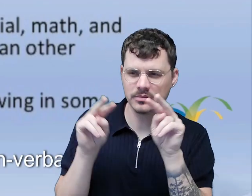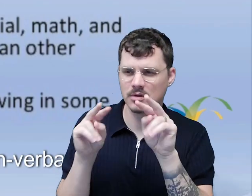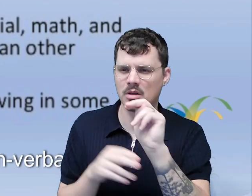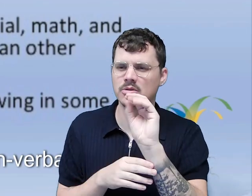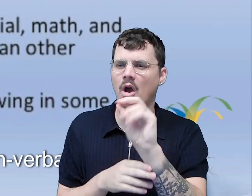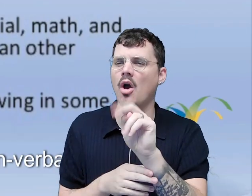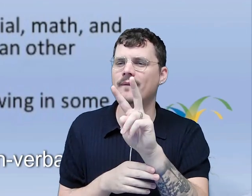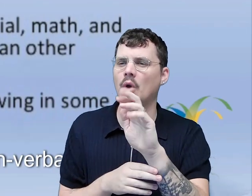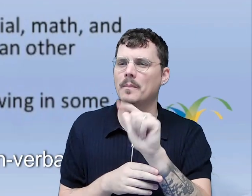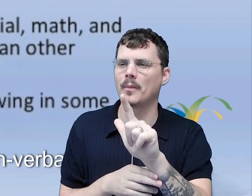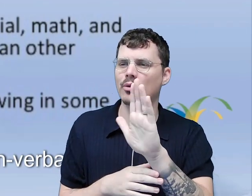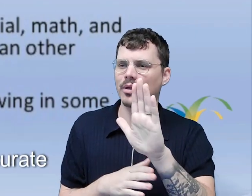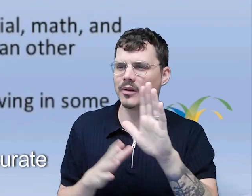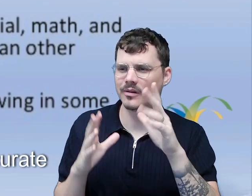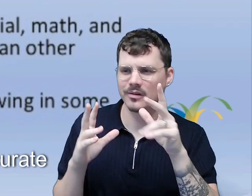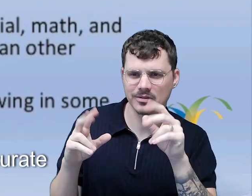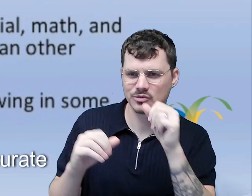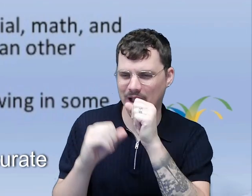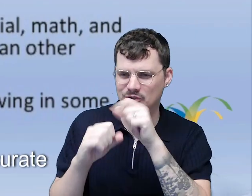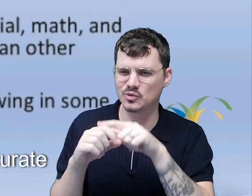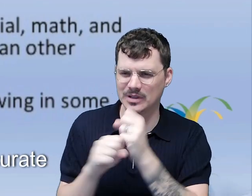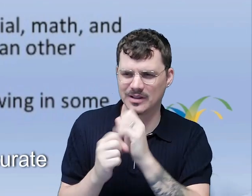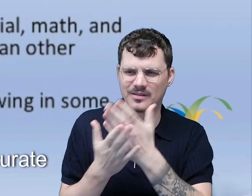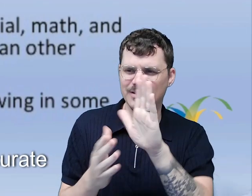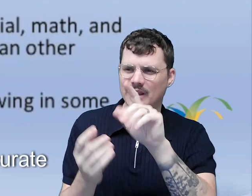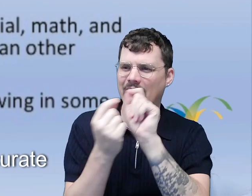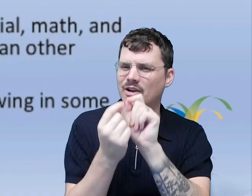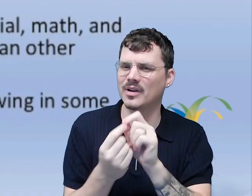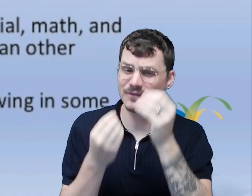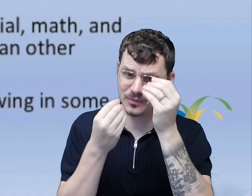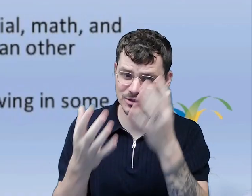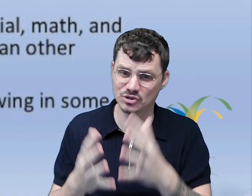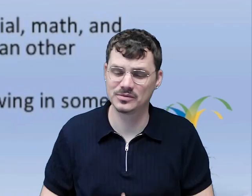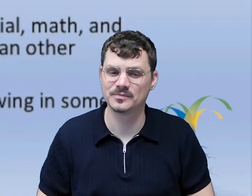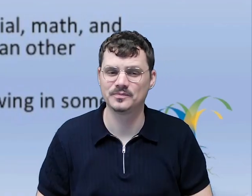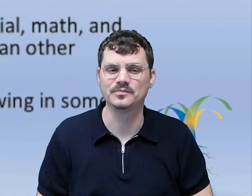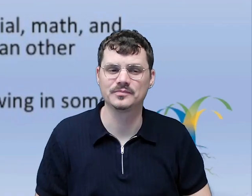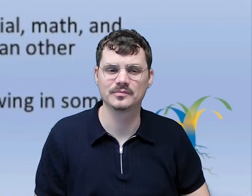rely more on nonverbal interviewing strategies to get accurate information.